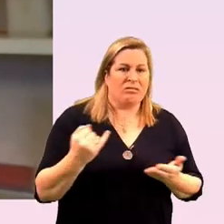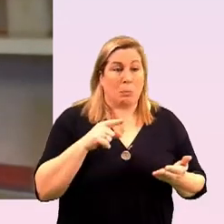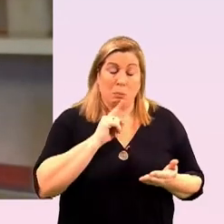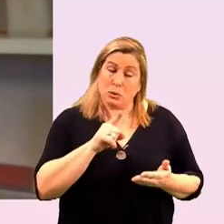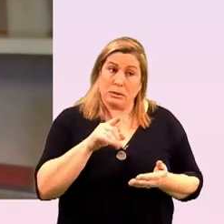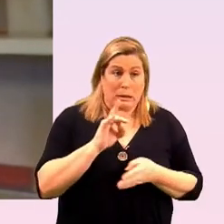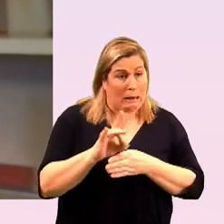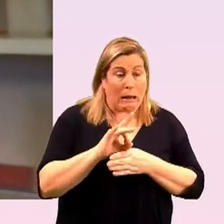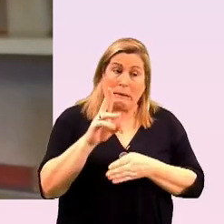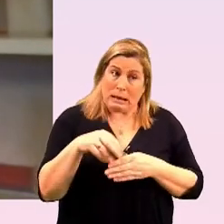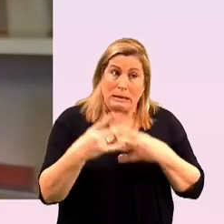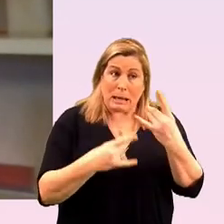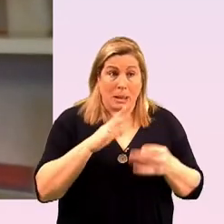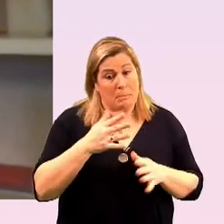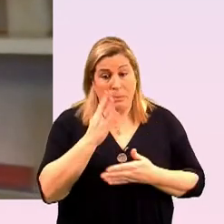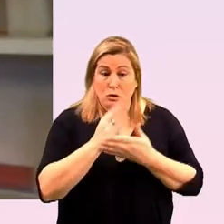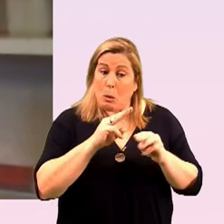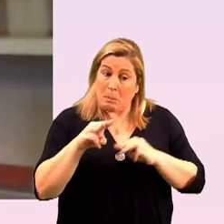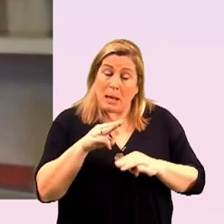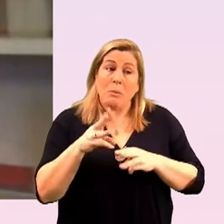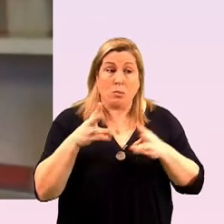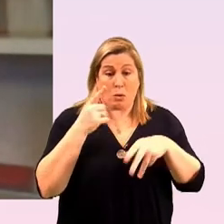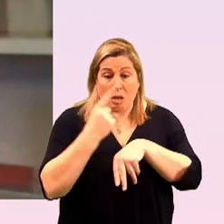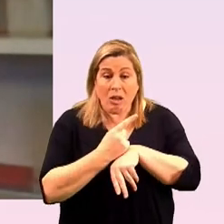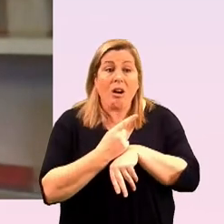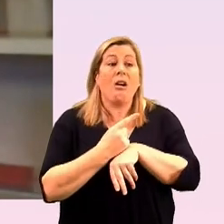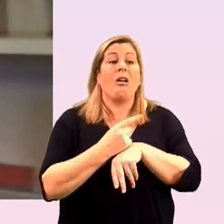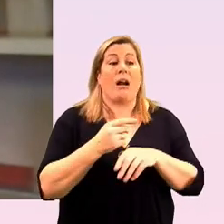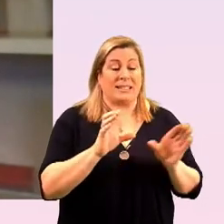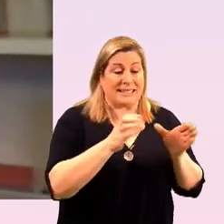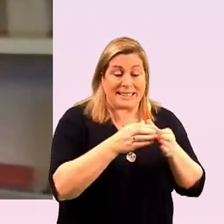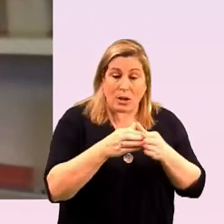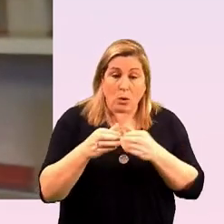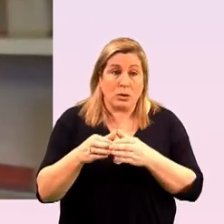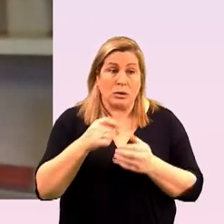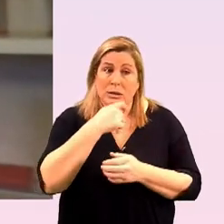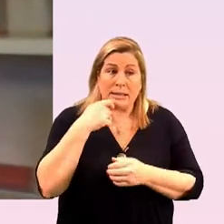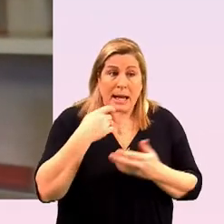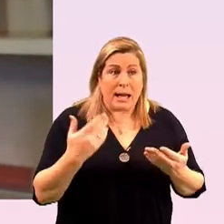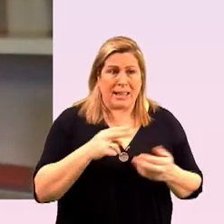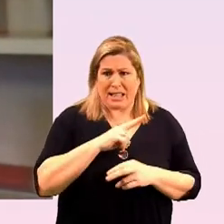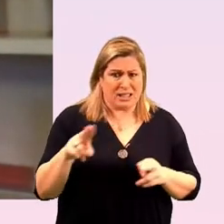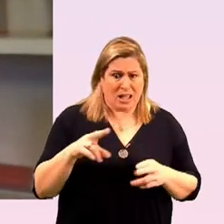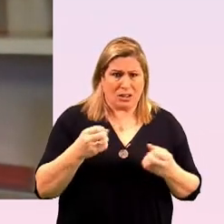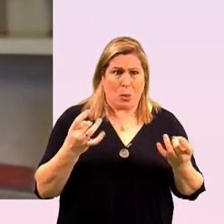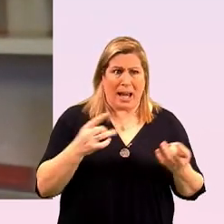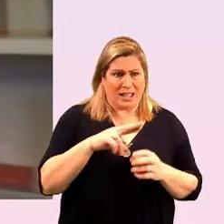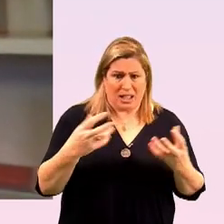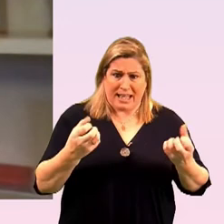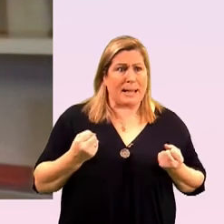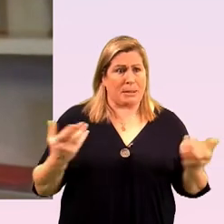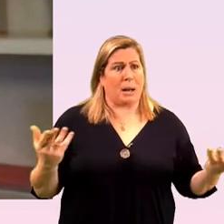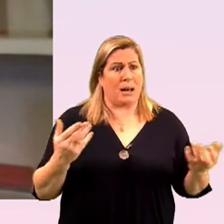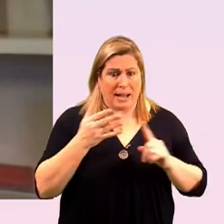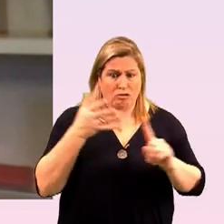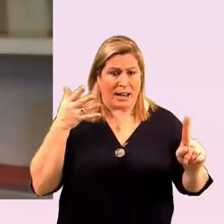there'll be people inside and stakeholders who would actually say, like, that's not okay, and recognize